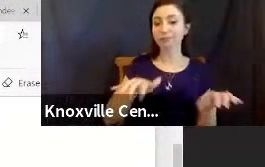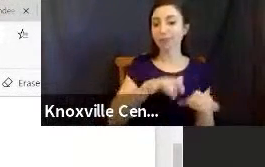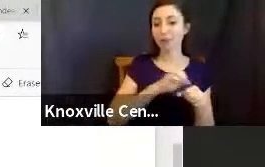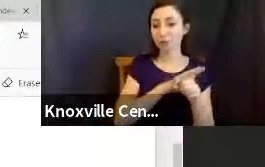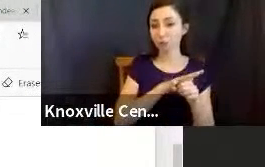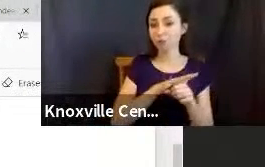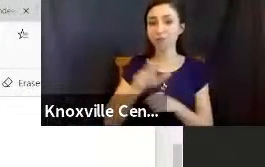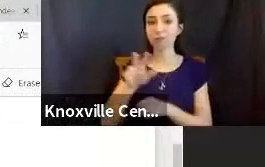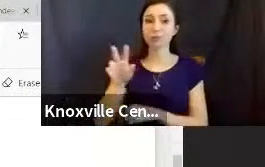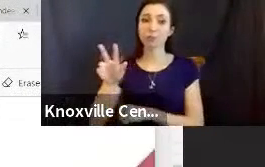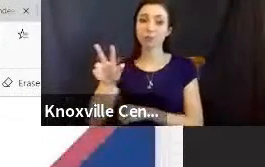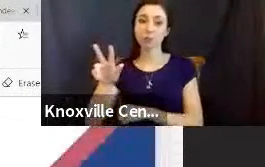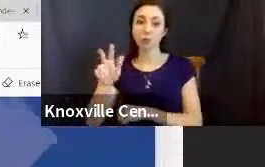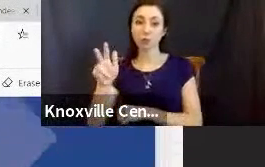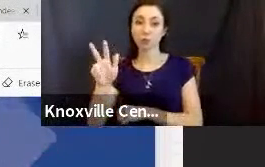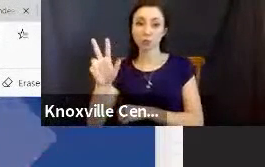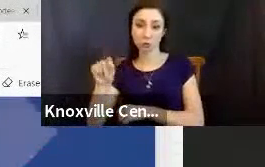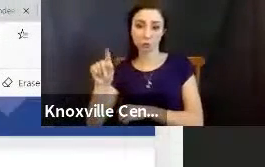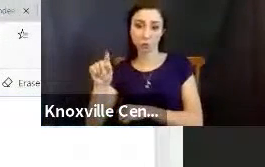slide.